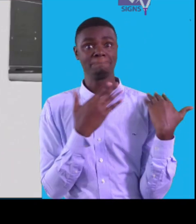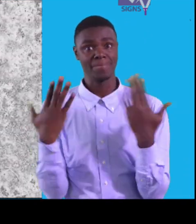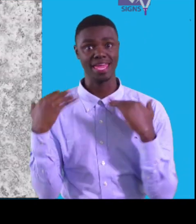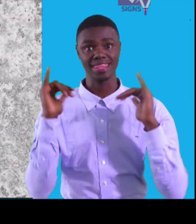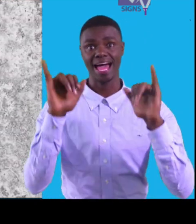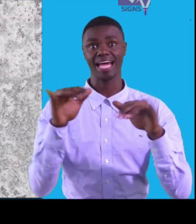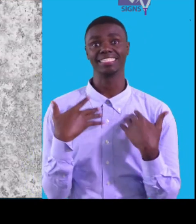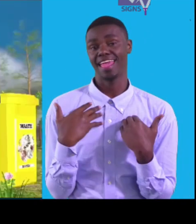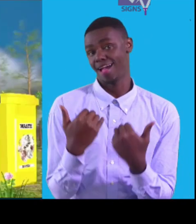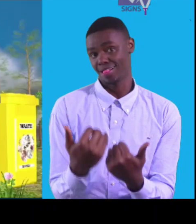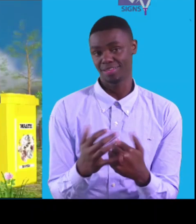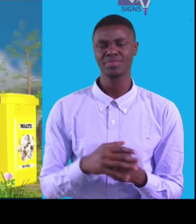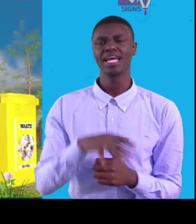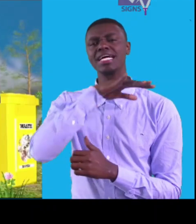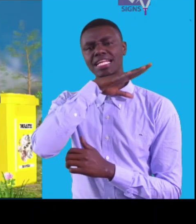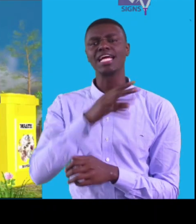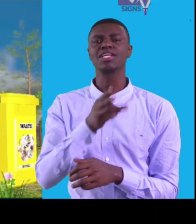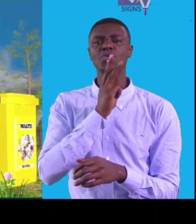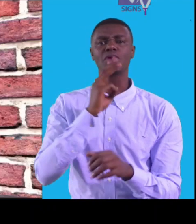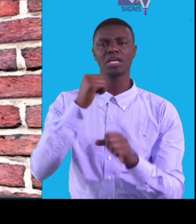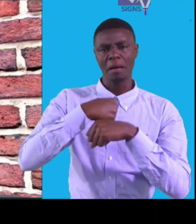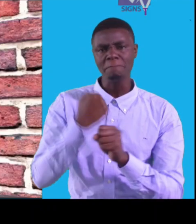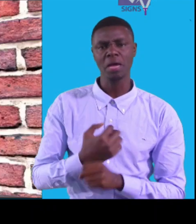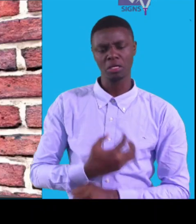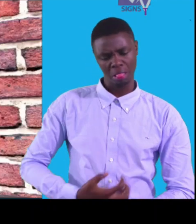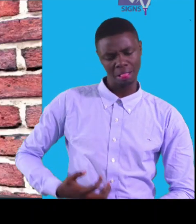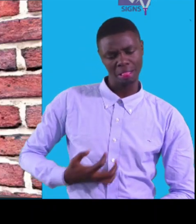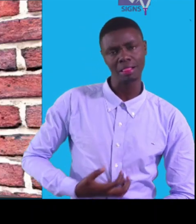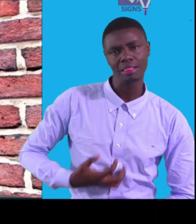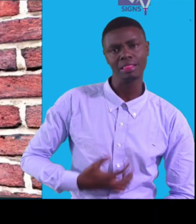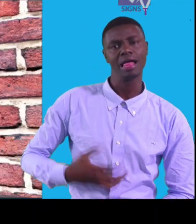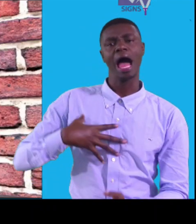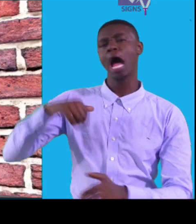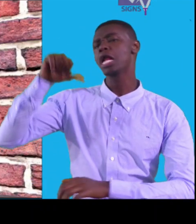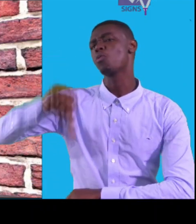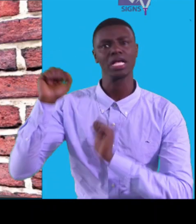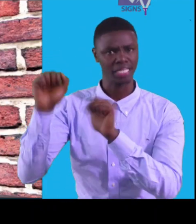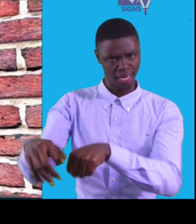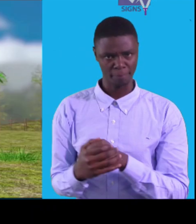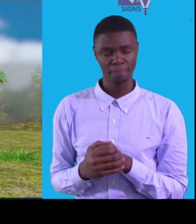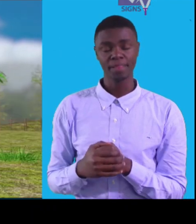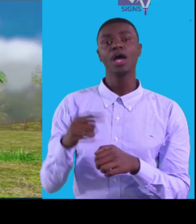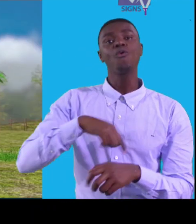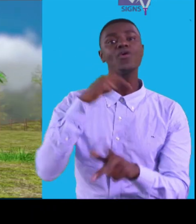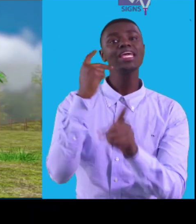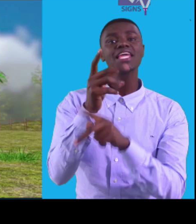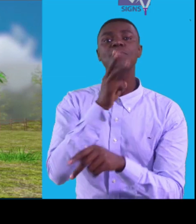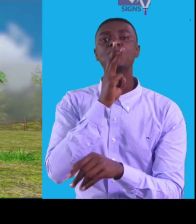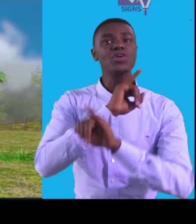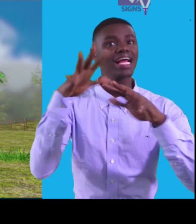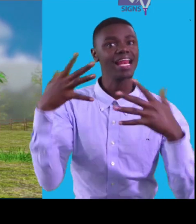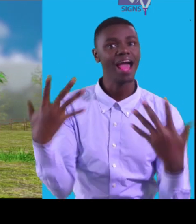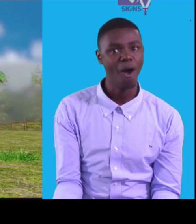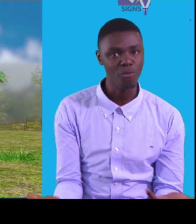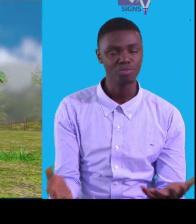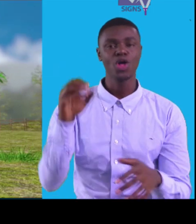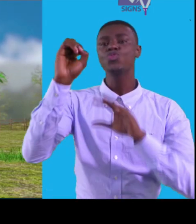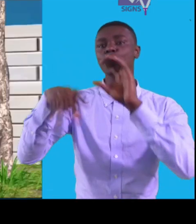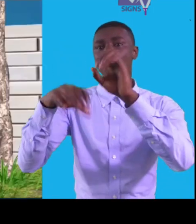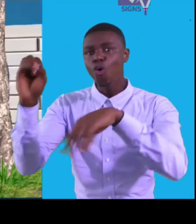drink, bathe, and stay healthy. Dirty water can cause tummy aches and even worse. So, how do we keep the